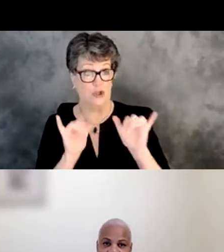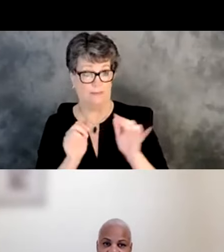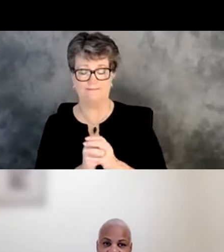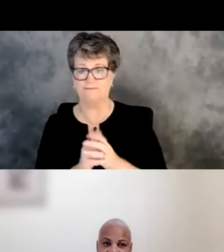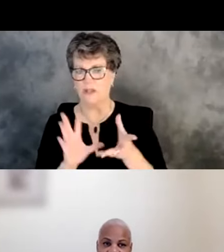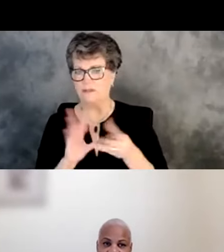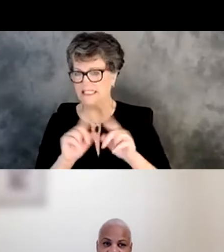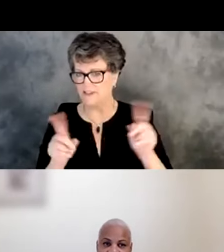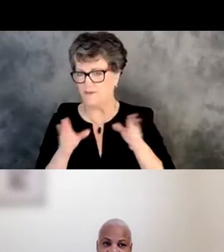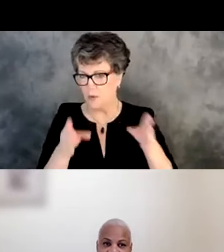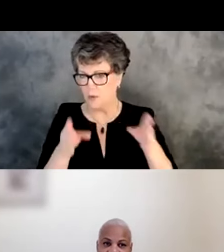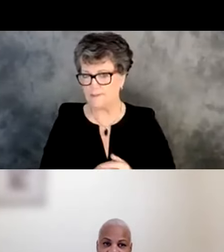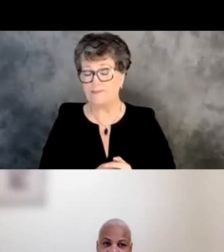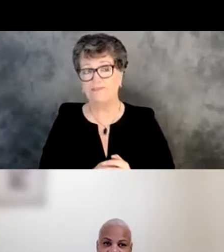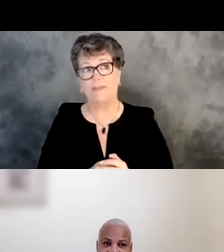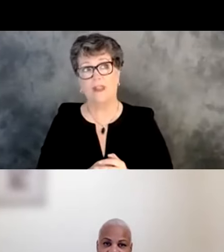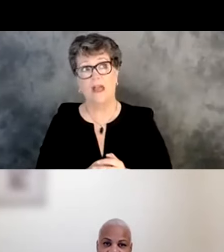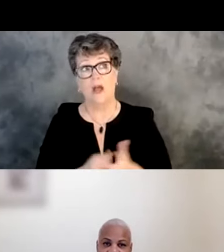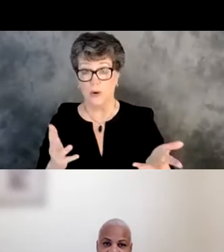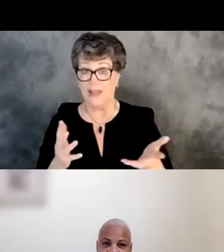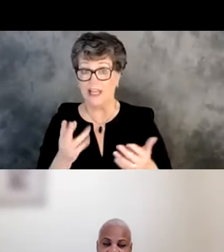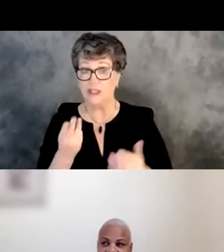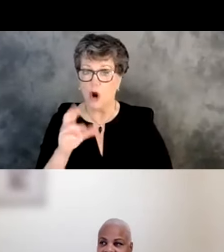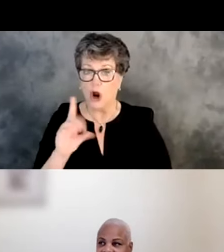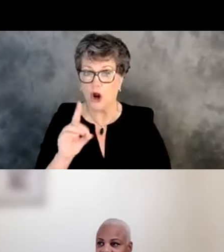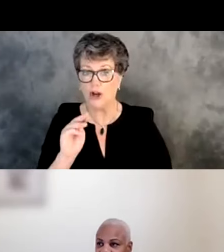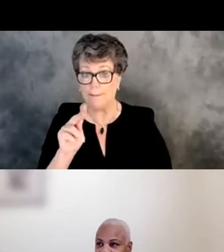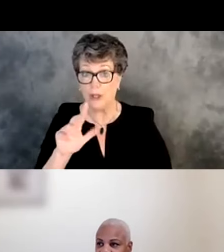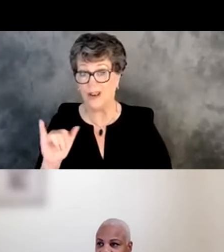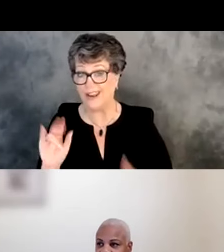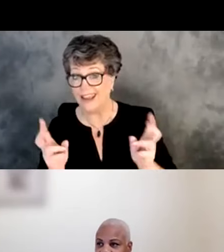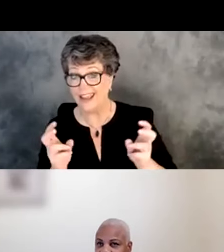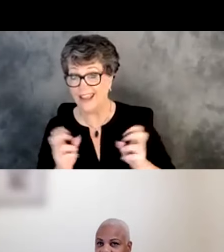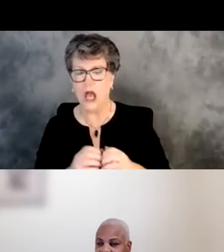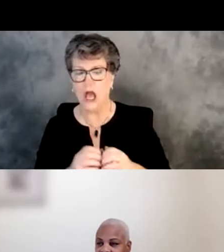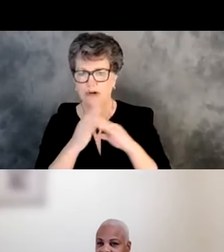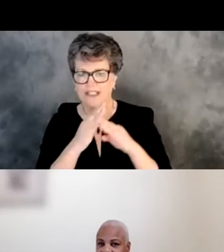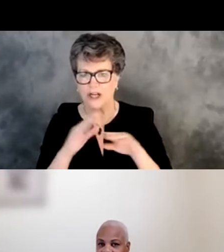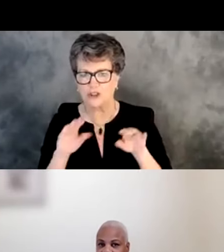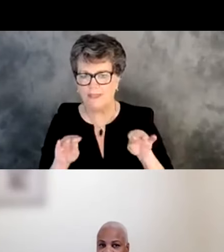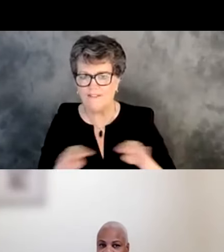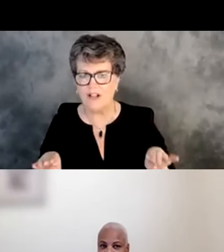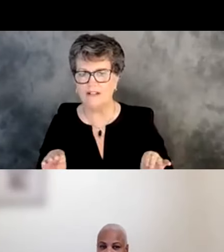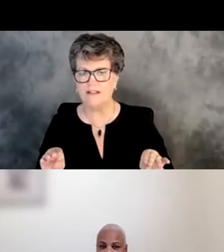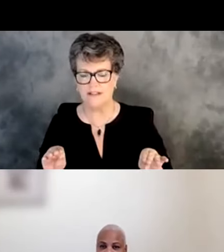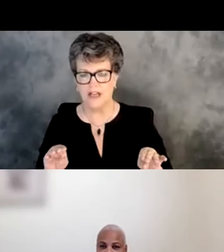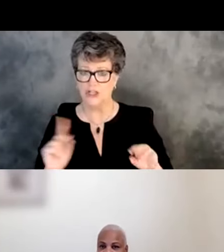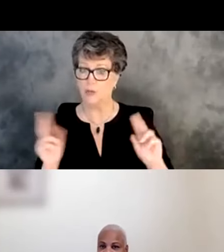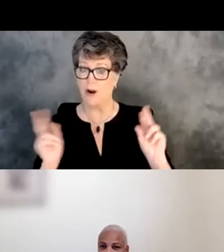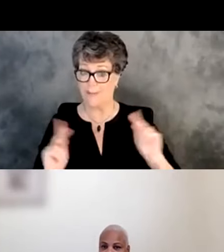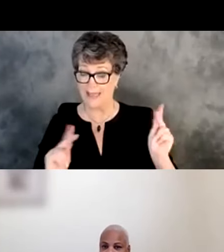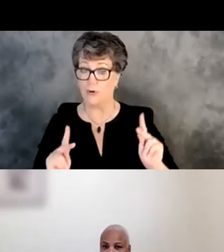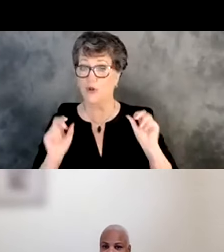we were talking about wanting to get to herd immunity, wanting to get to protection levels to where people could